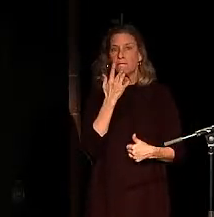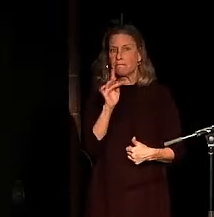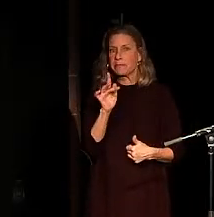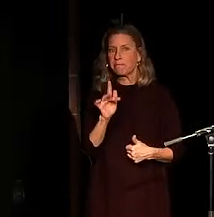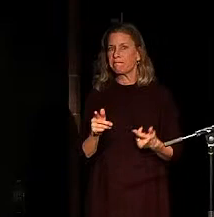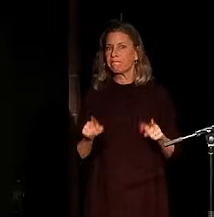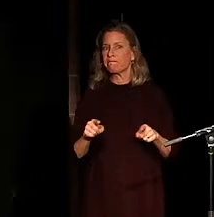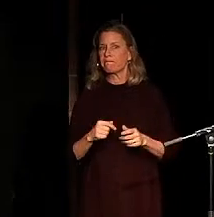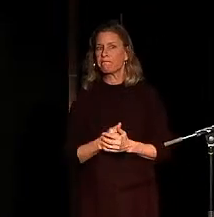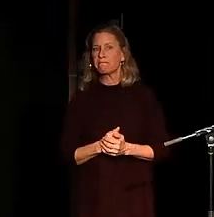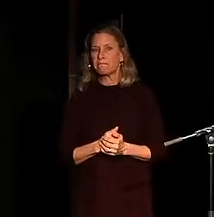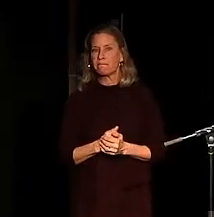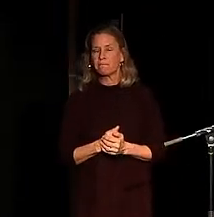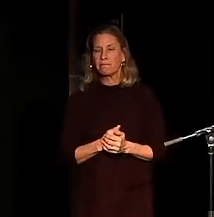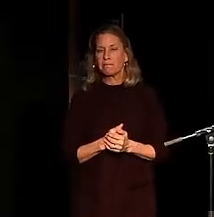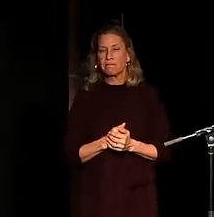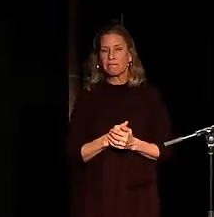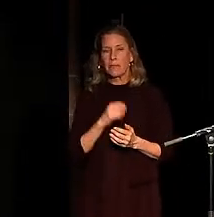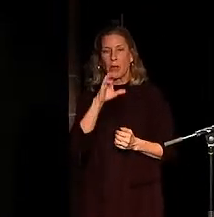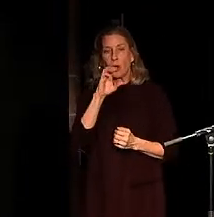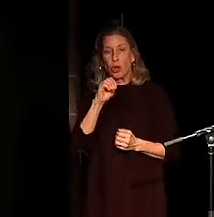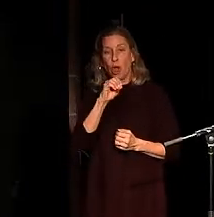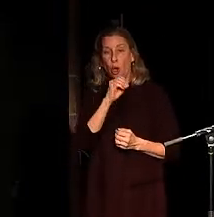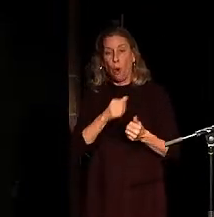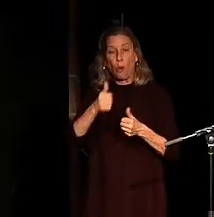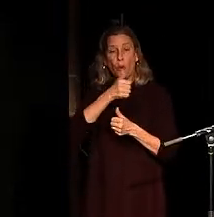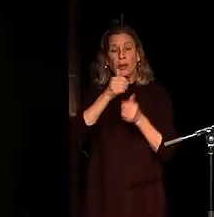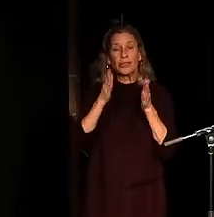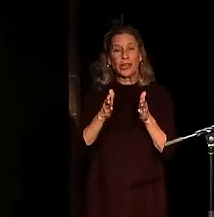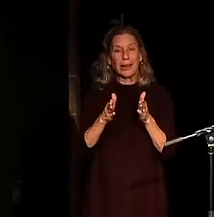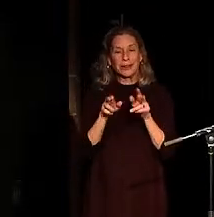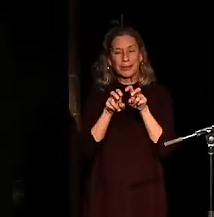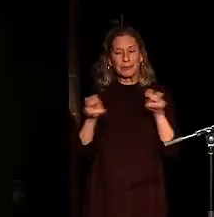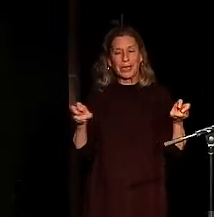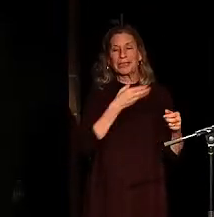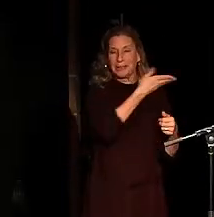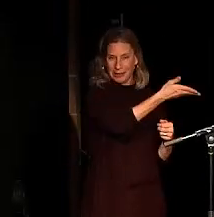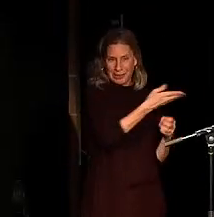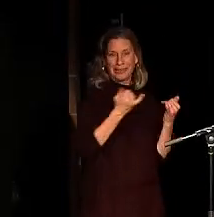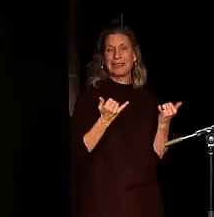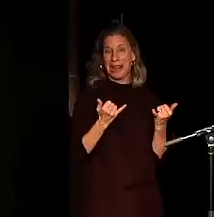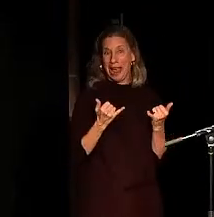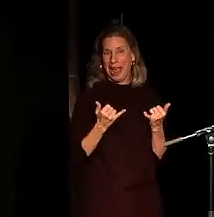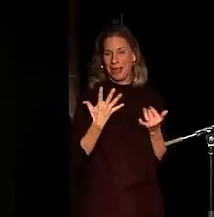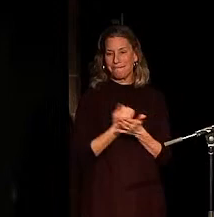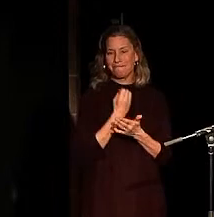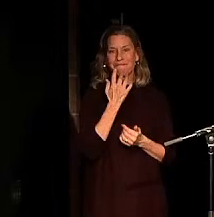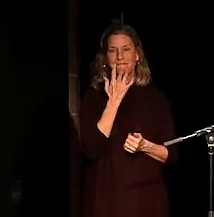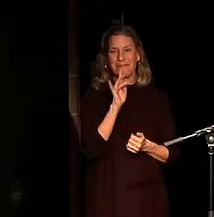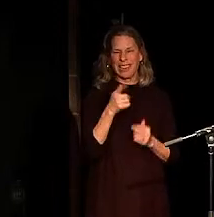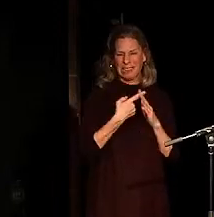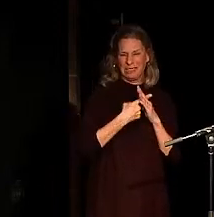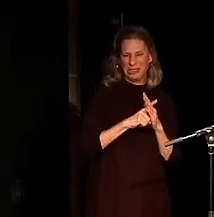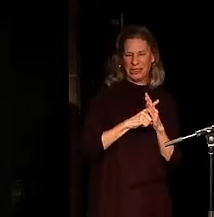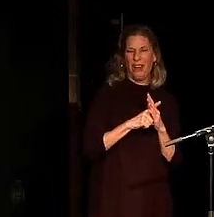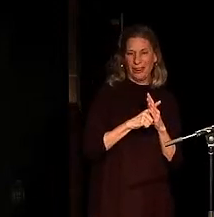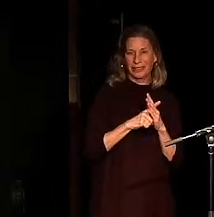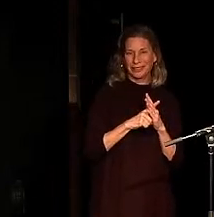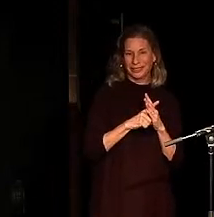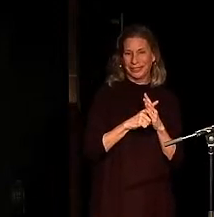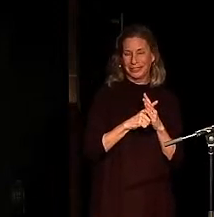it, co-chairs of these 3 groups happen to be sitting on the stage before us today. So let's get started. I want to go